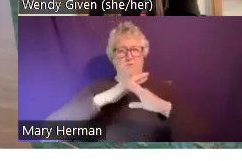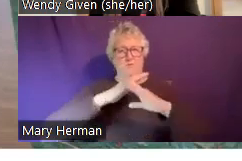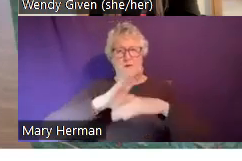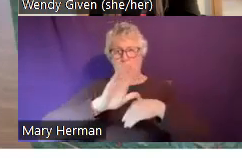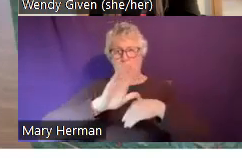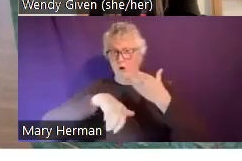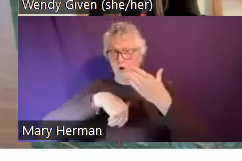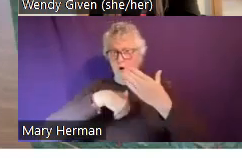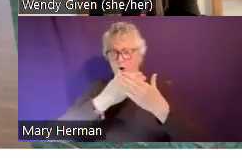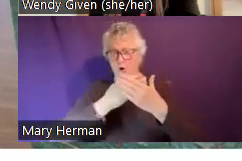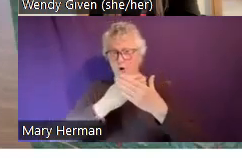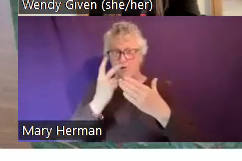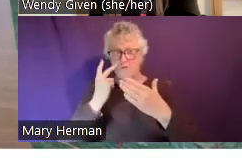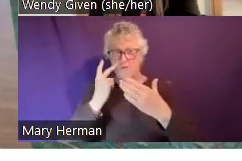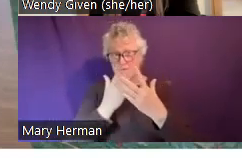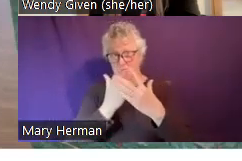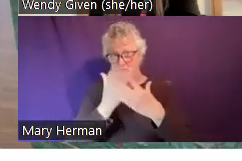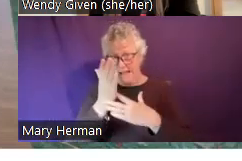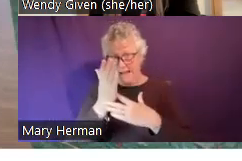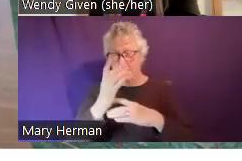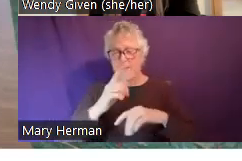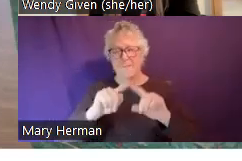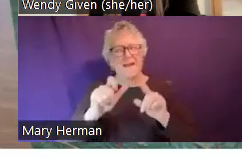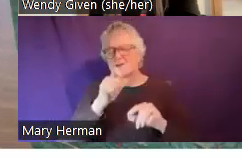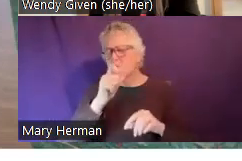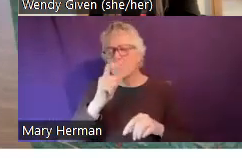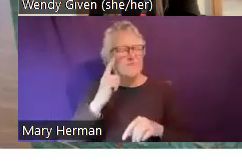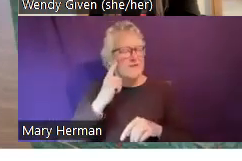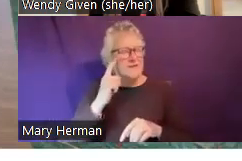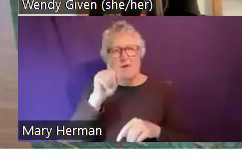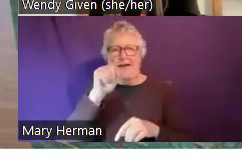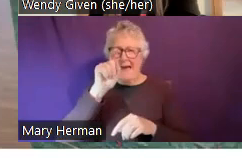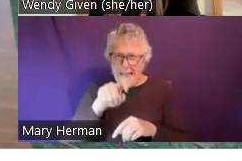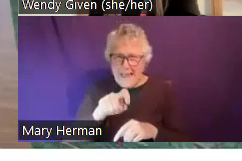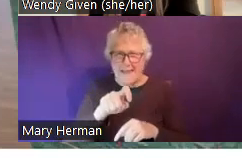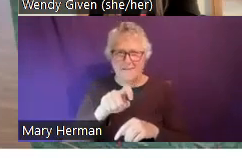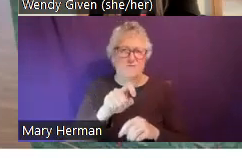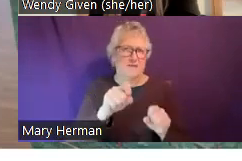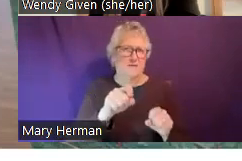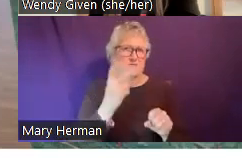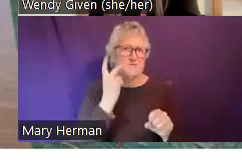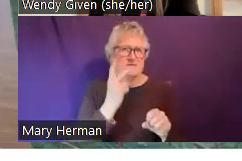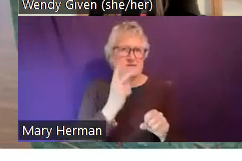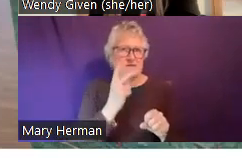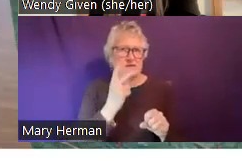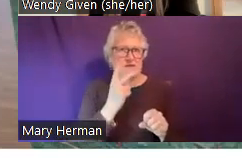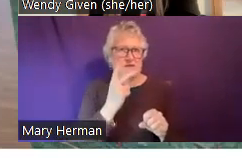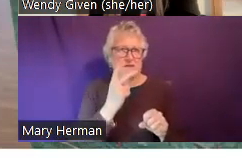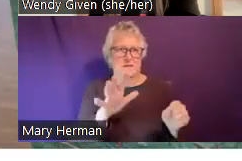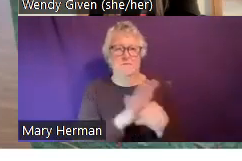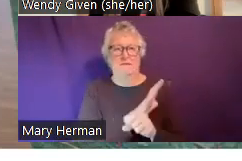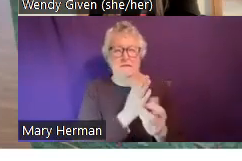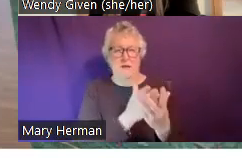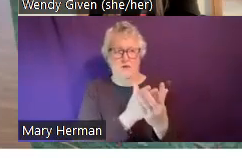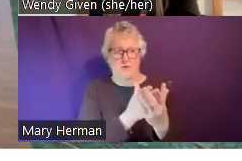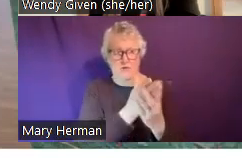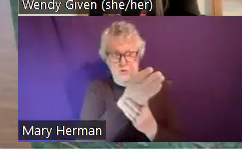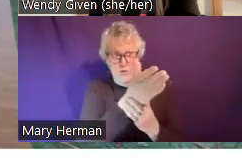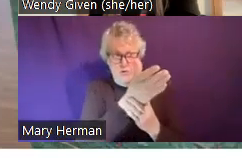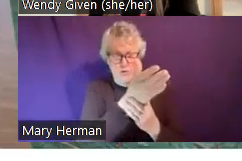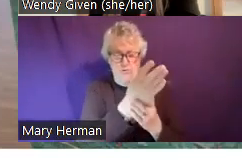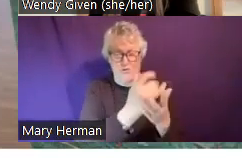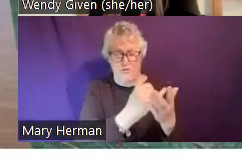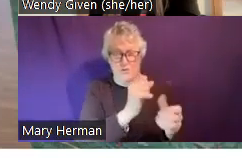literally have to view through the artwork. Hopefully that answers your question. Yeah. And there will be a lot